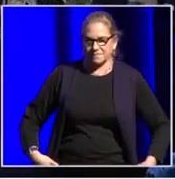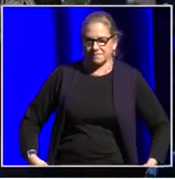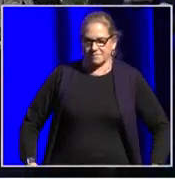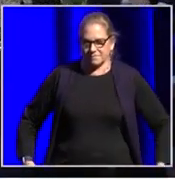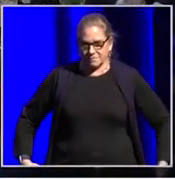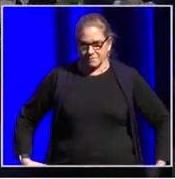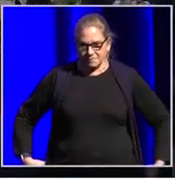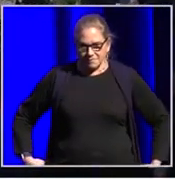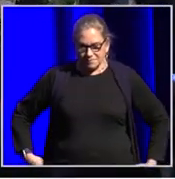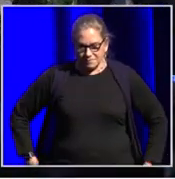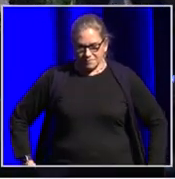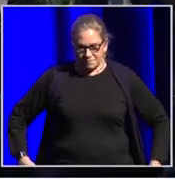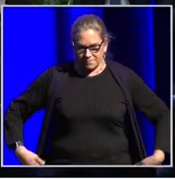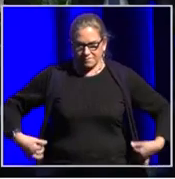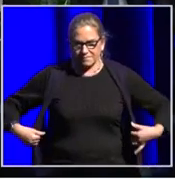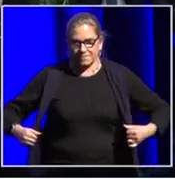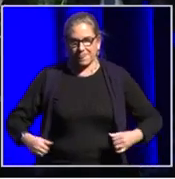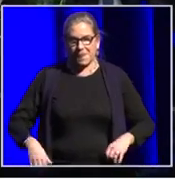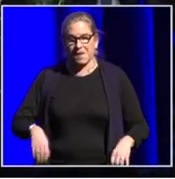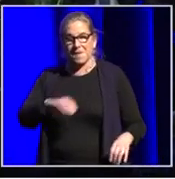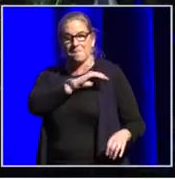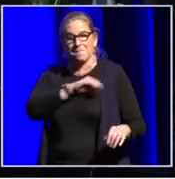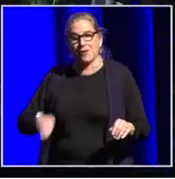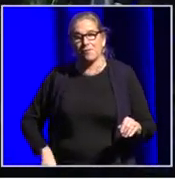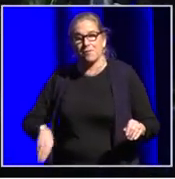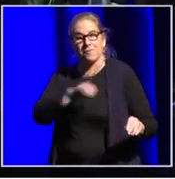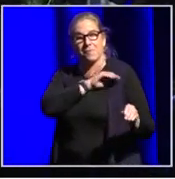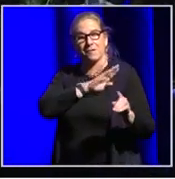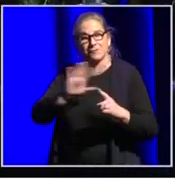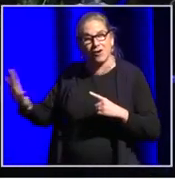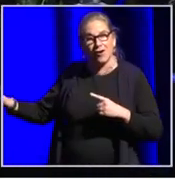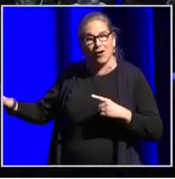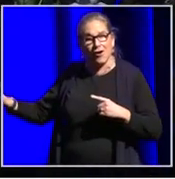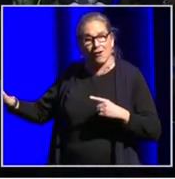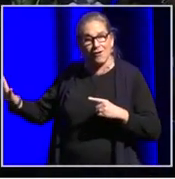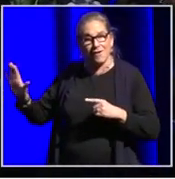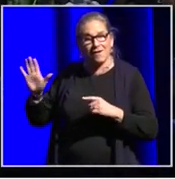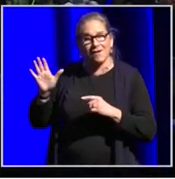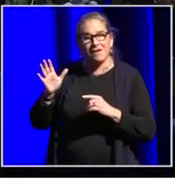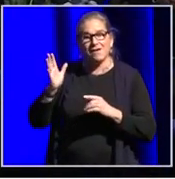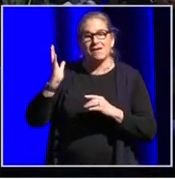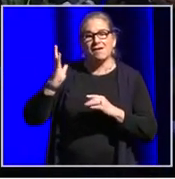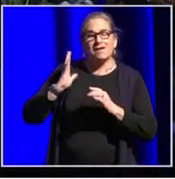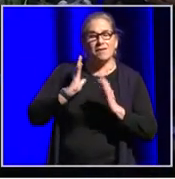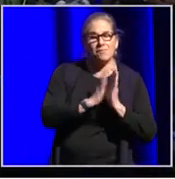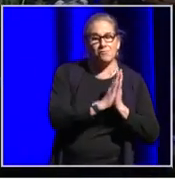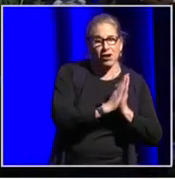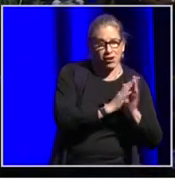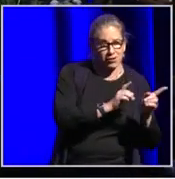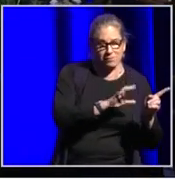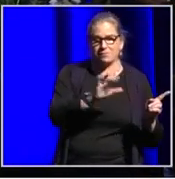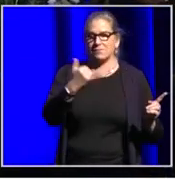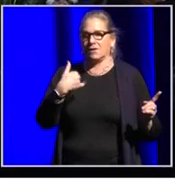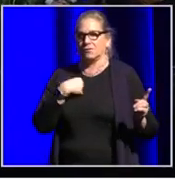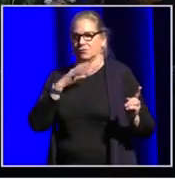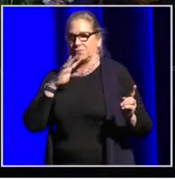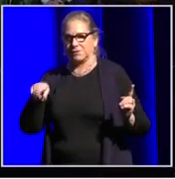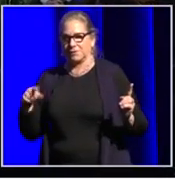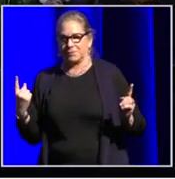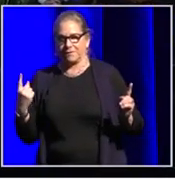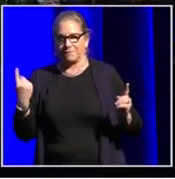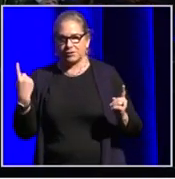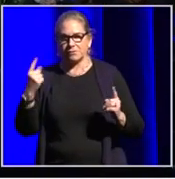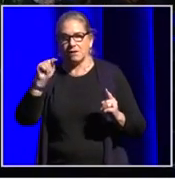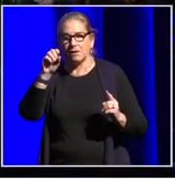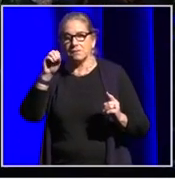Mayor Muriel Bowser, before we get to the benediction, Tom Sherwood, I think there are a couple of other people you wanted to acknowledge here